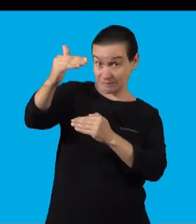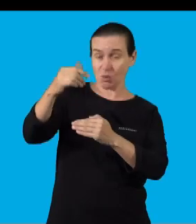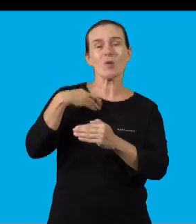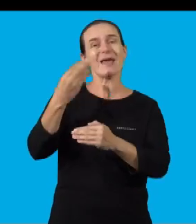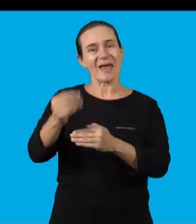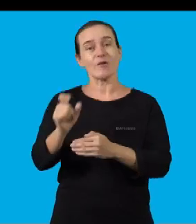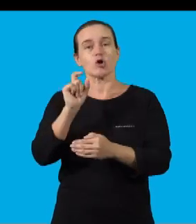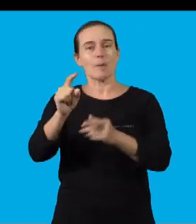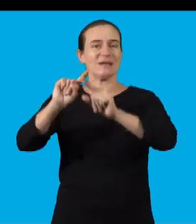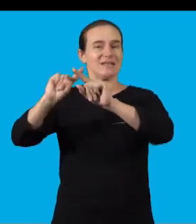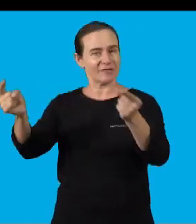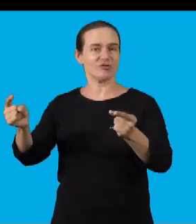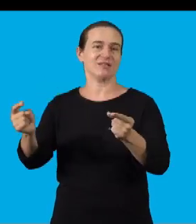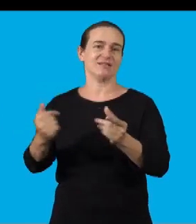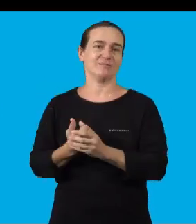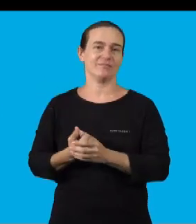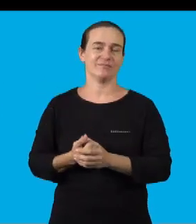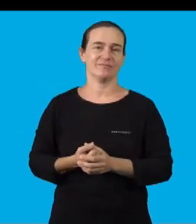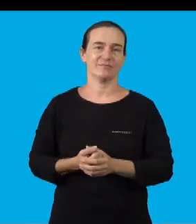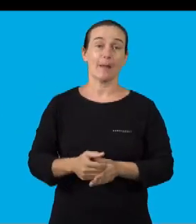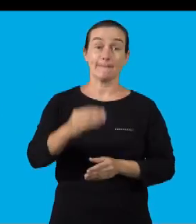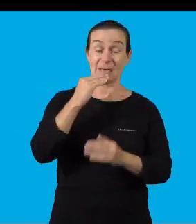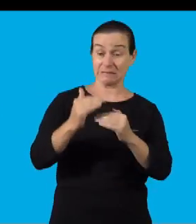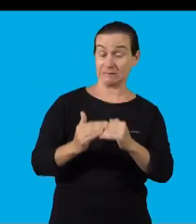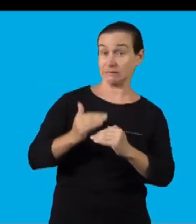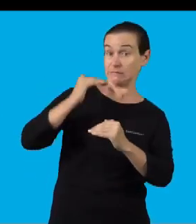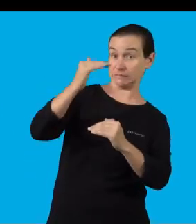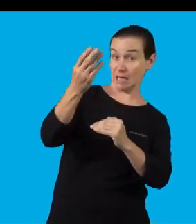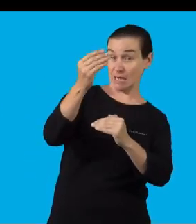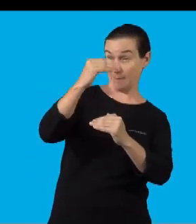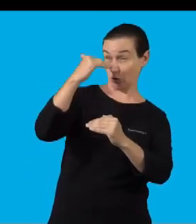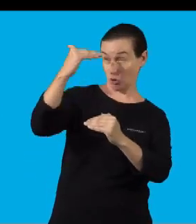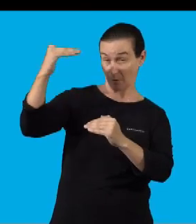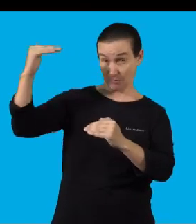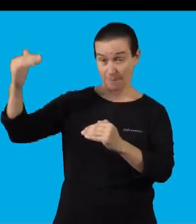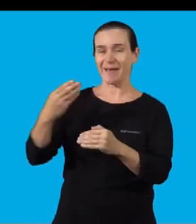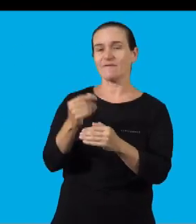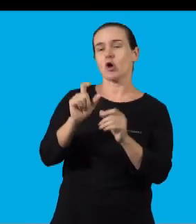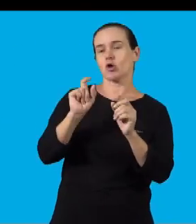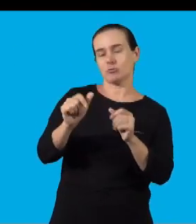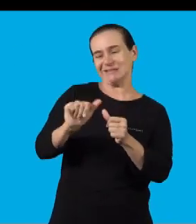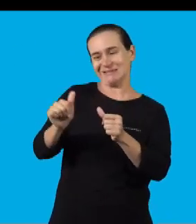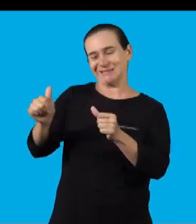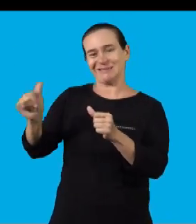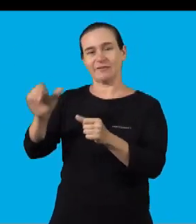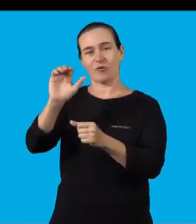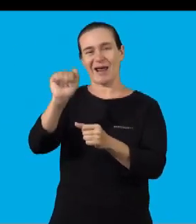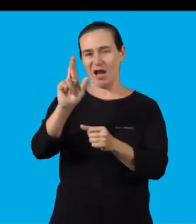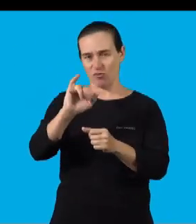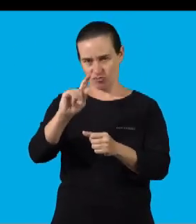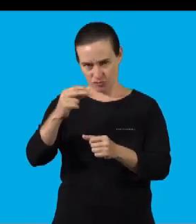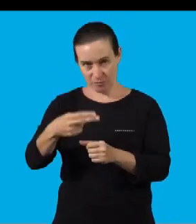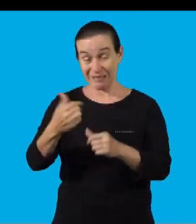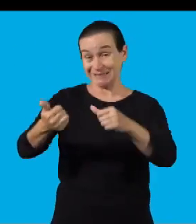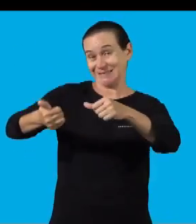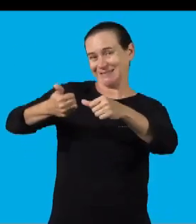common difference. So that means that the numerators form an arithmetic pattern and the denominators form a geometric